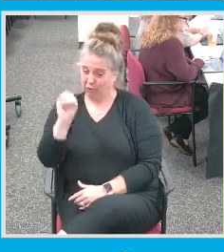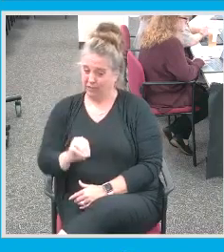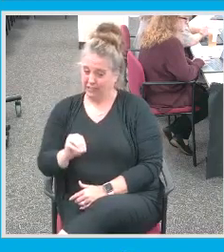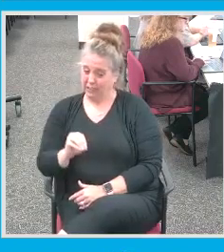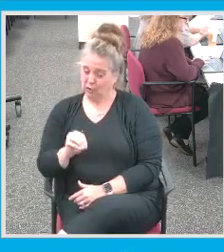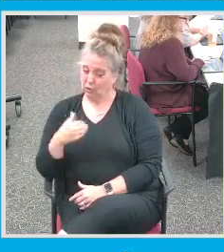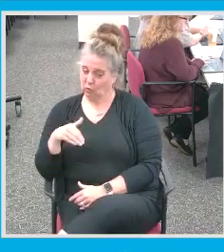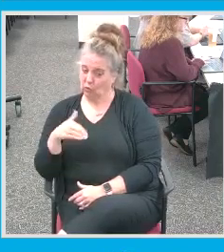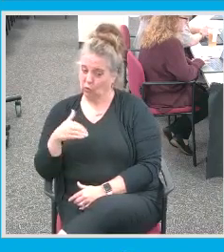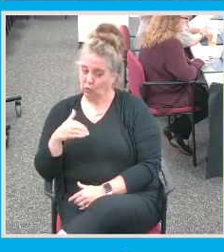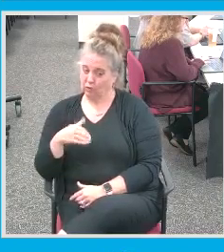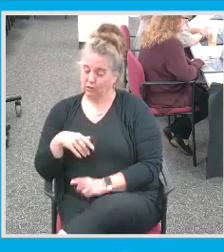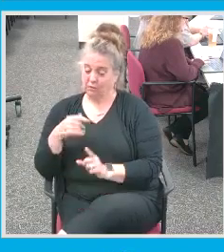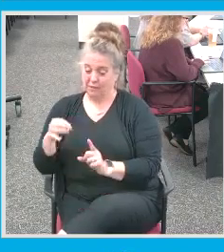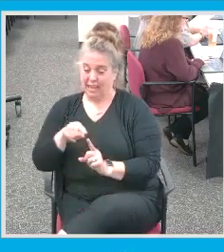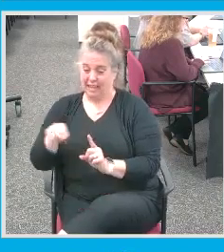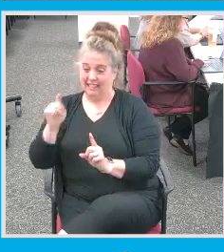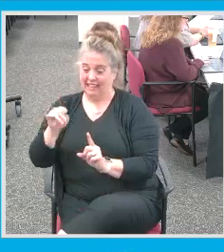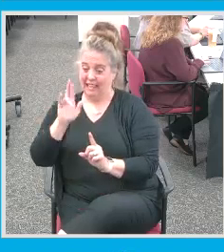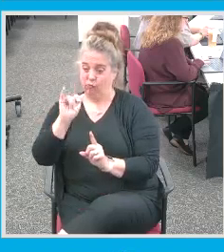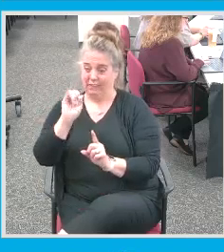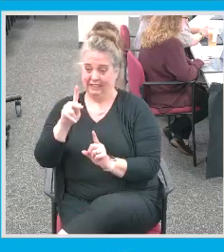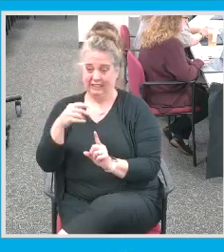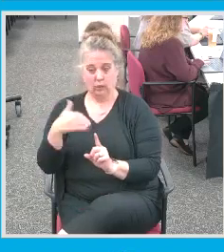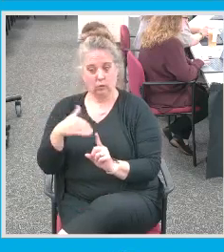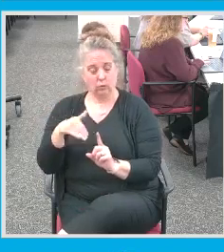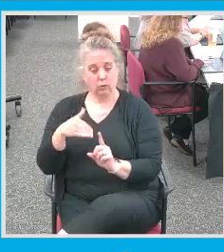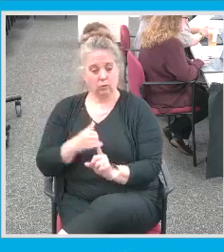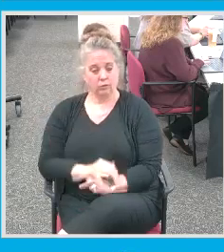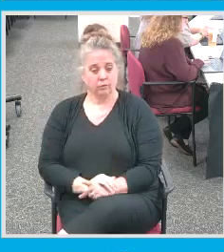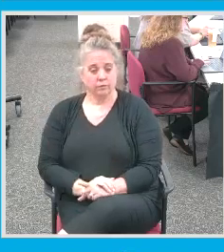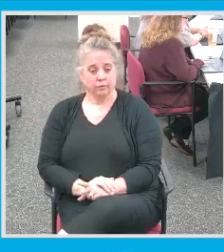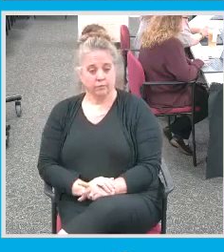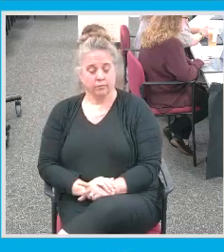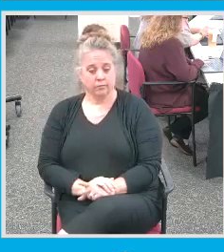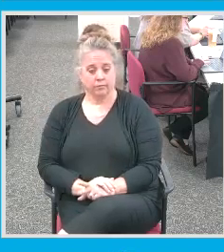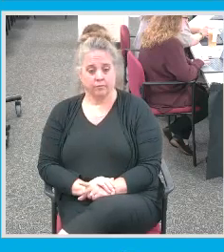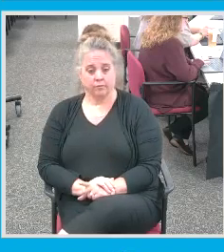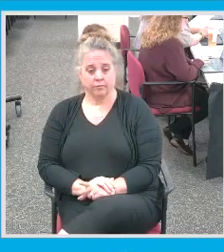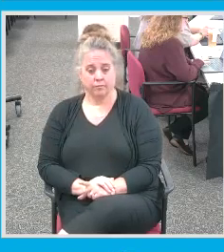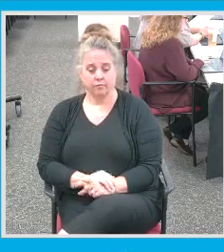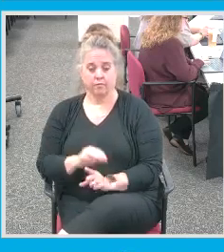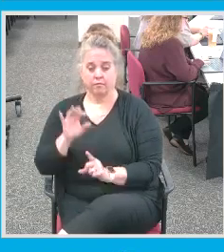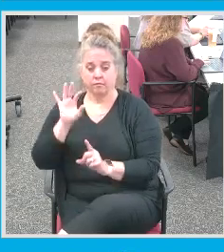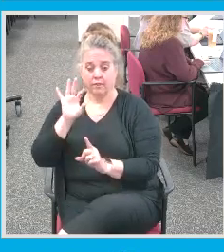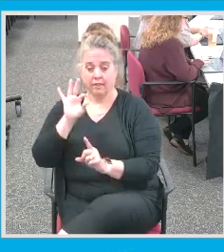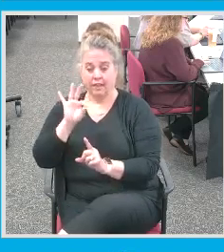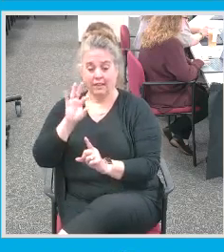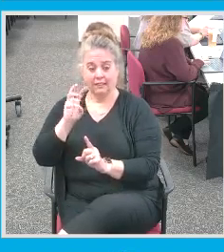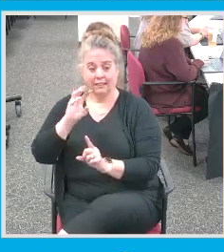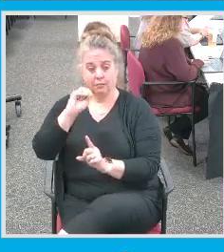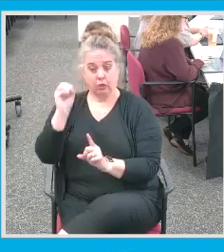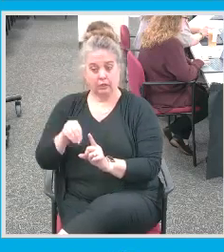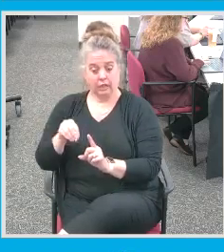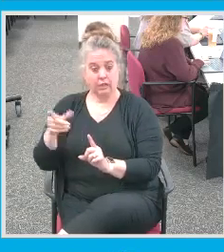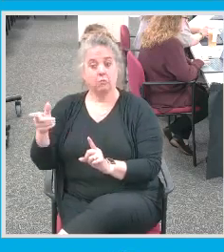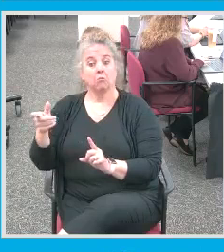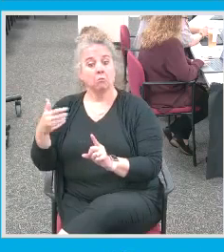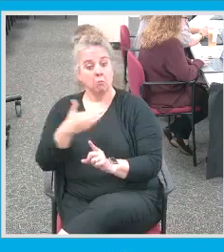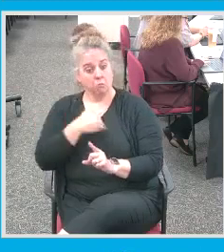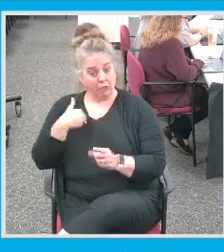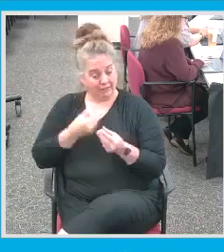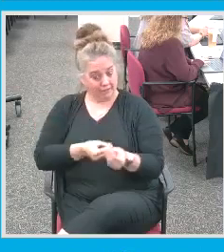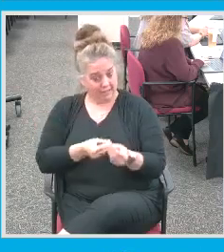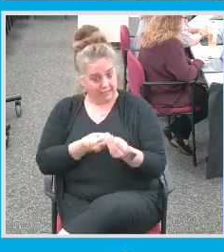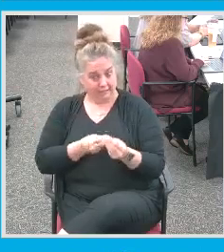risk factors for our clients. We also had 96% of clients who initiated breastfeeding at birth. 100%